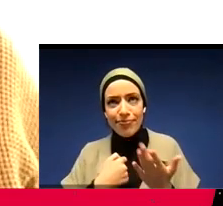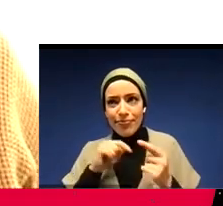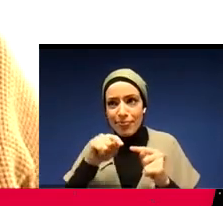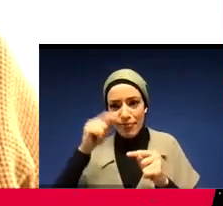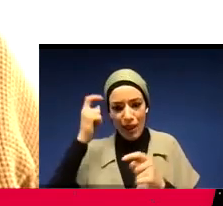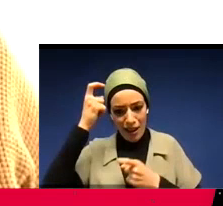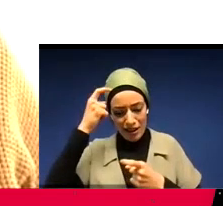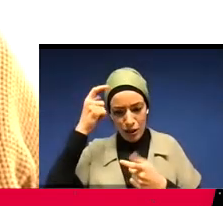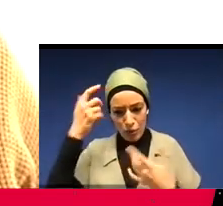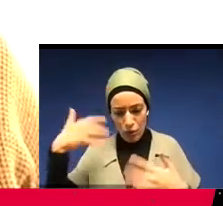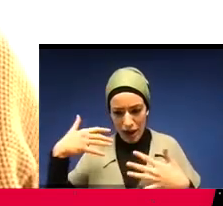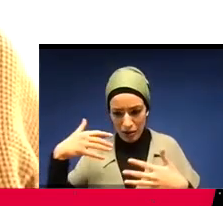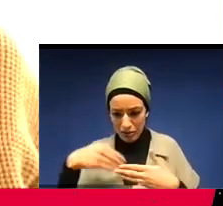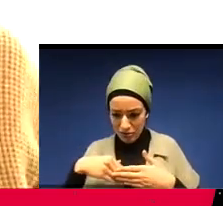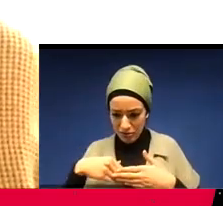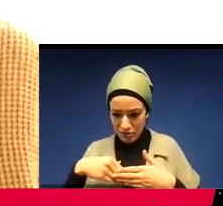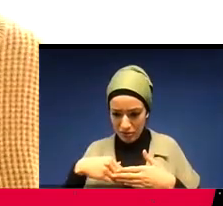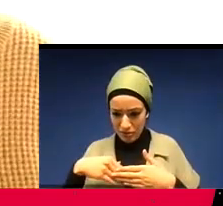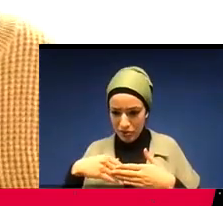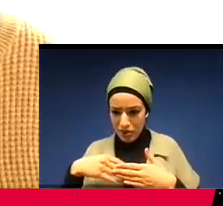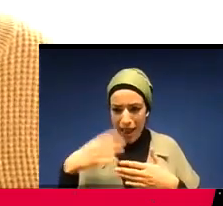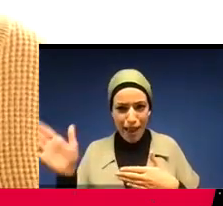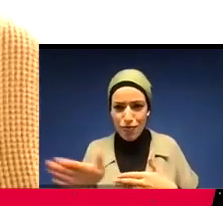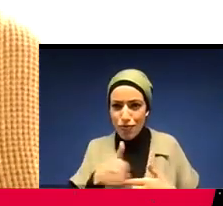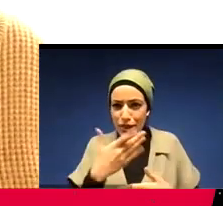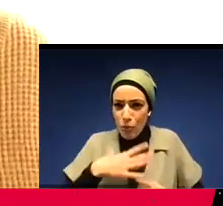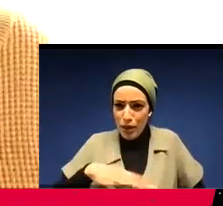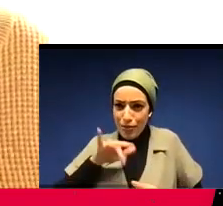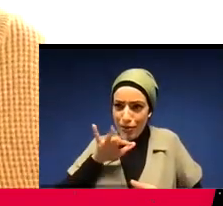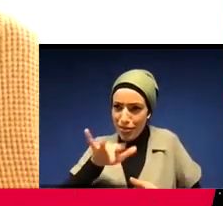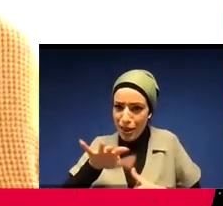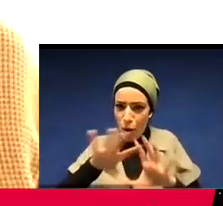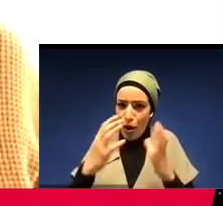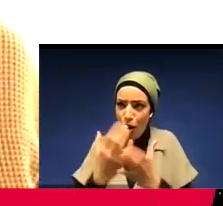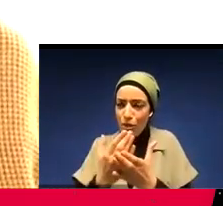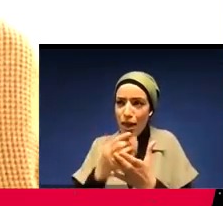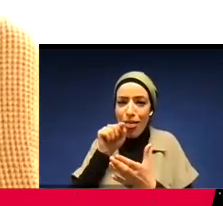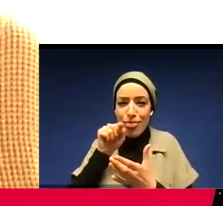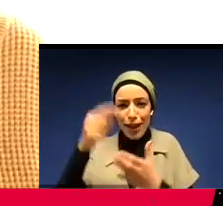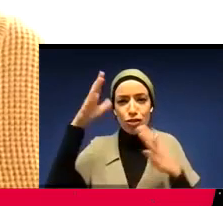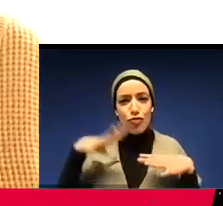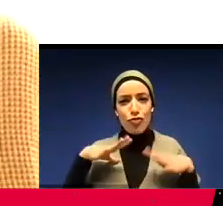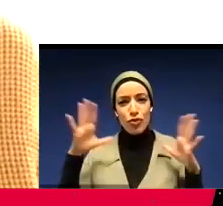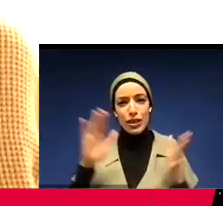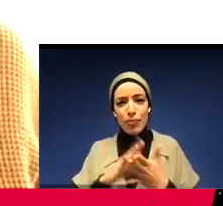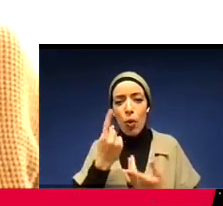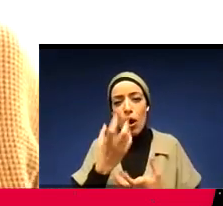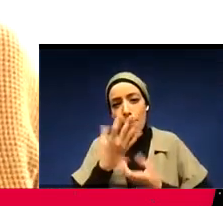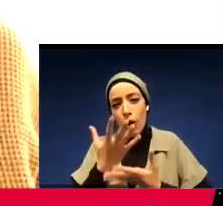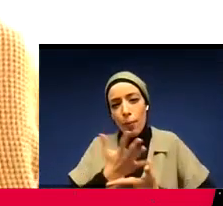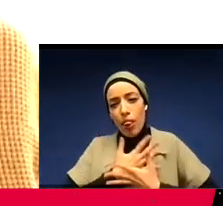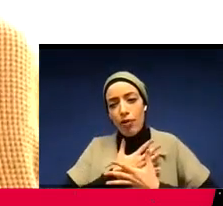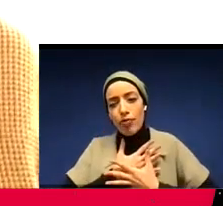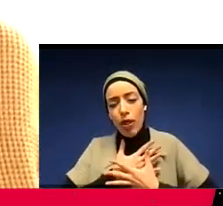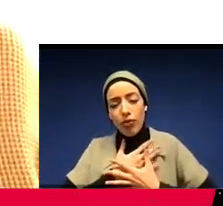mind of like, just to have that life without any, like to have all that we need. I feel like that to me would be what freedom is. And